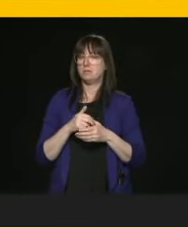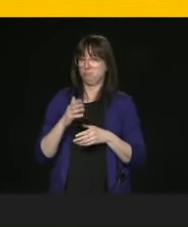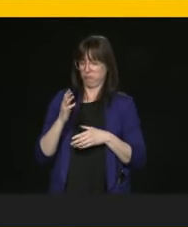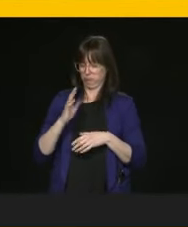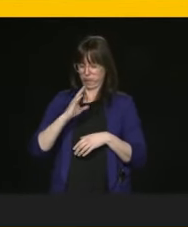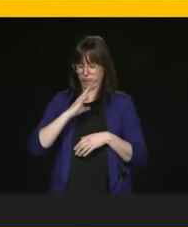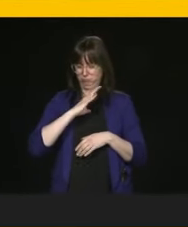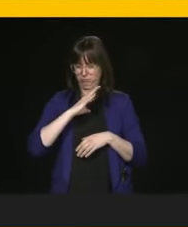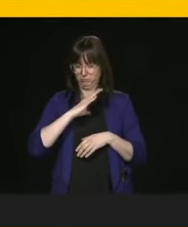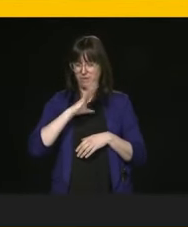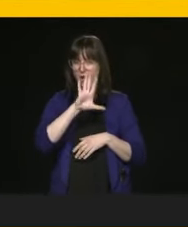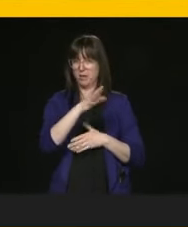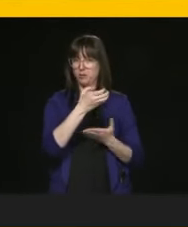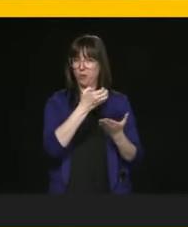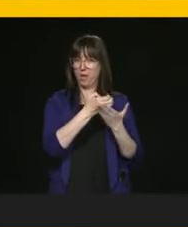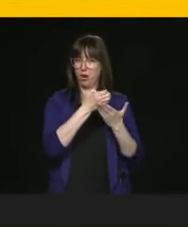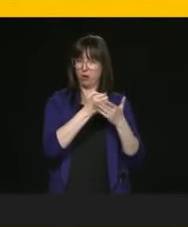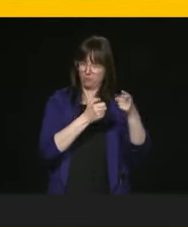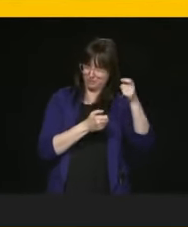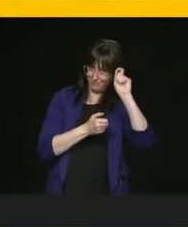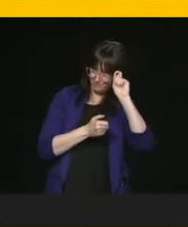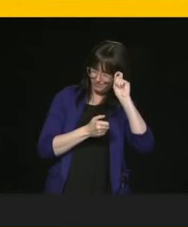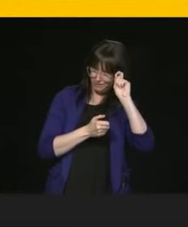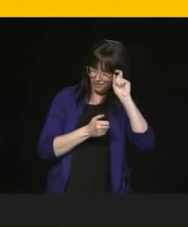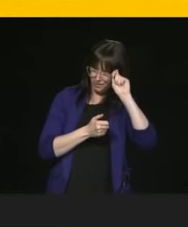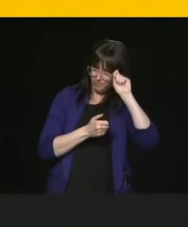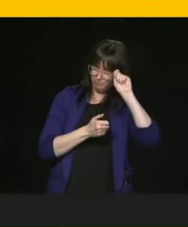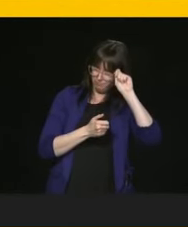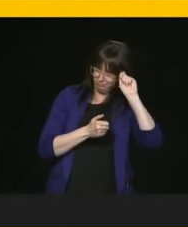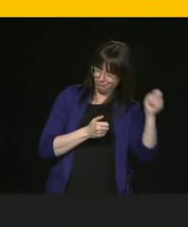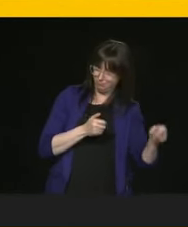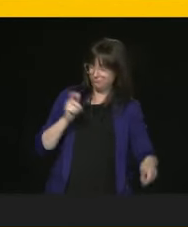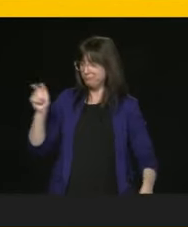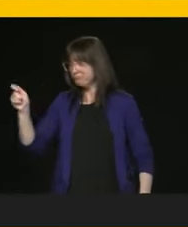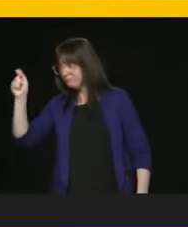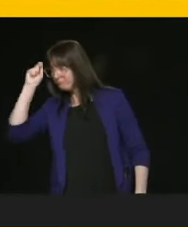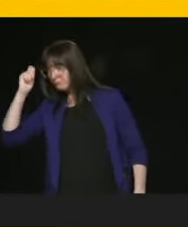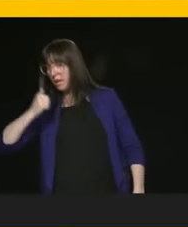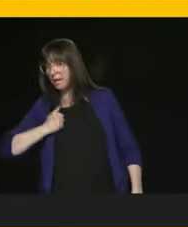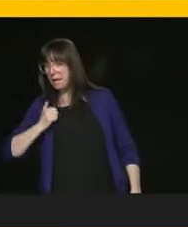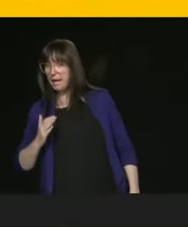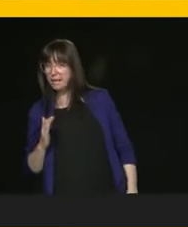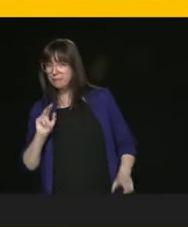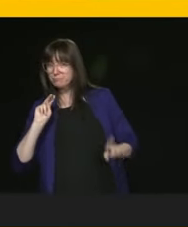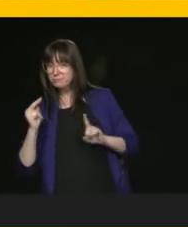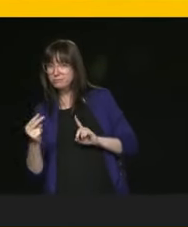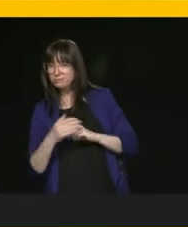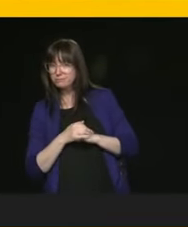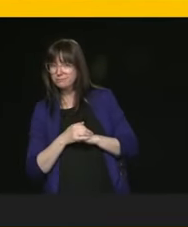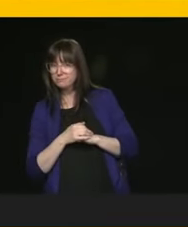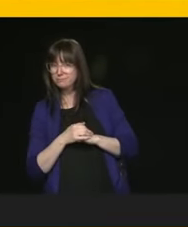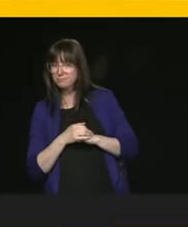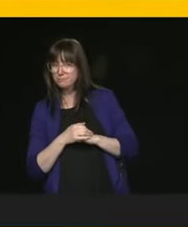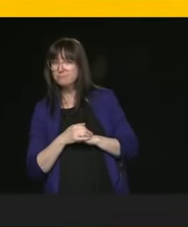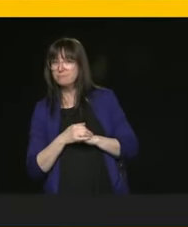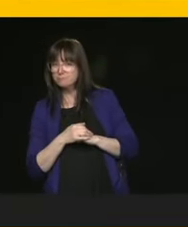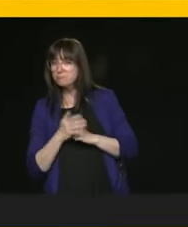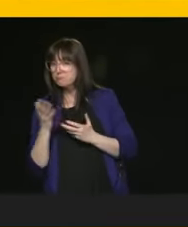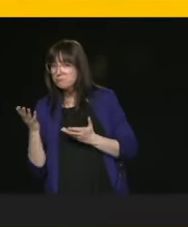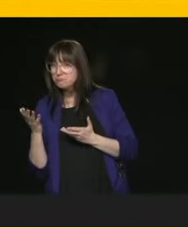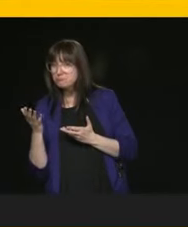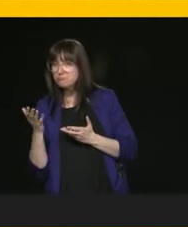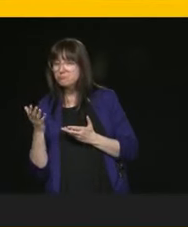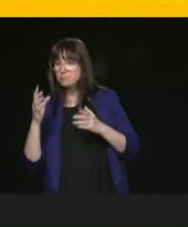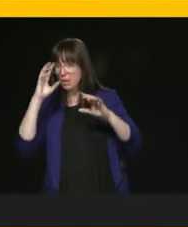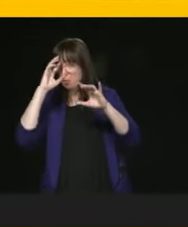view. Now, what's your point of view as a Canadian citizen? President Trump wants people and